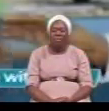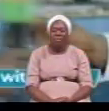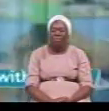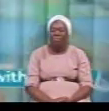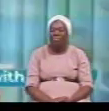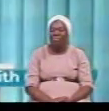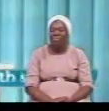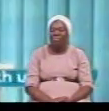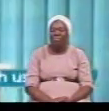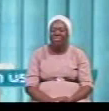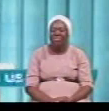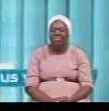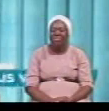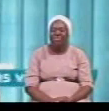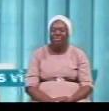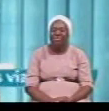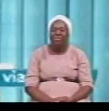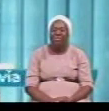Interpretation please.